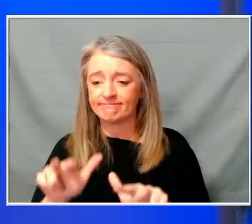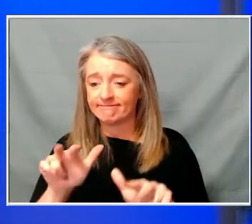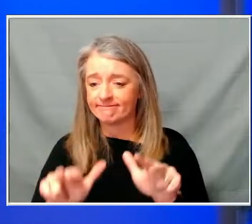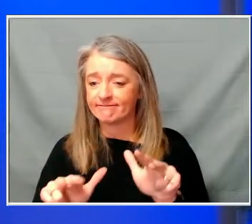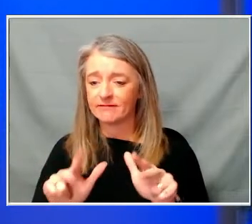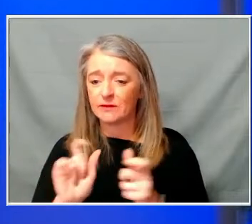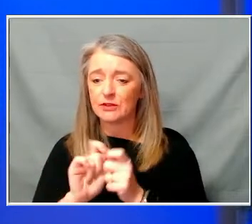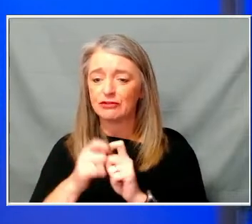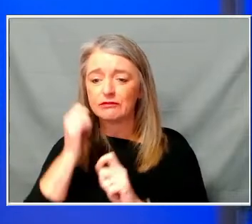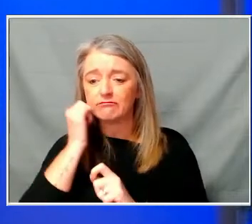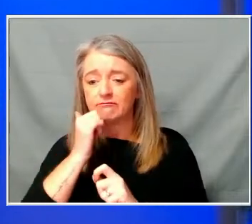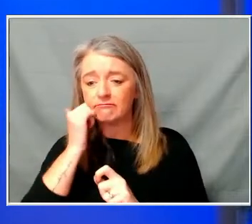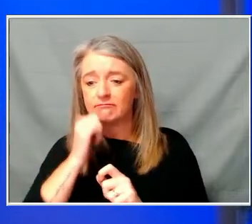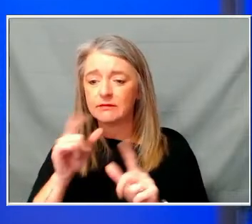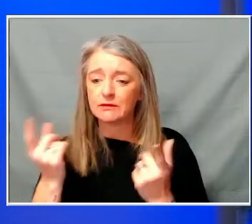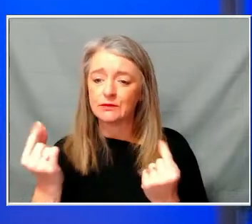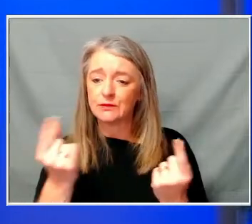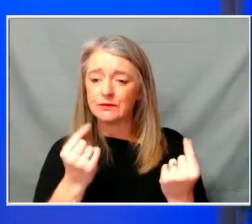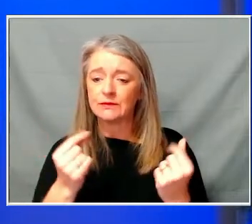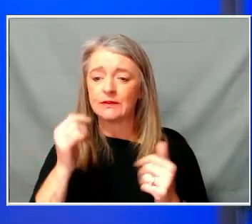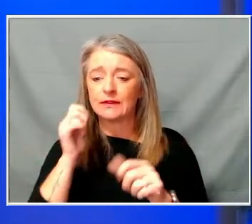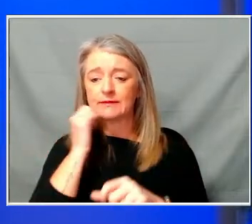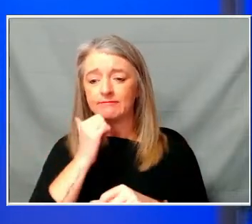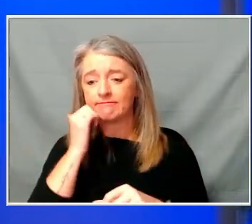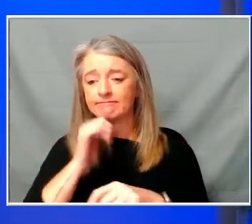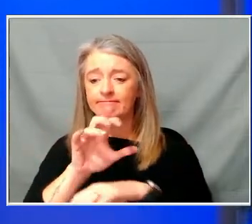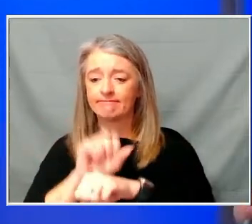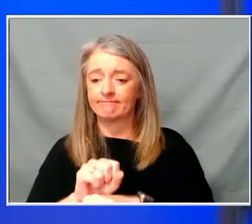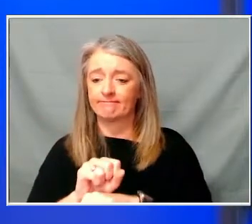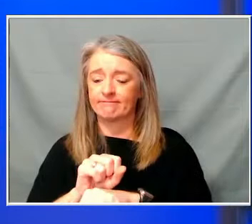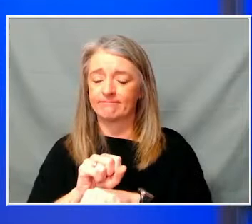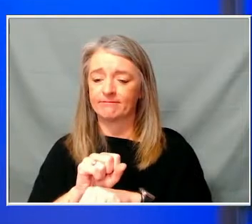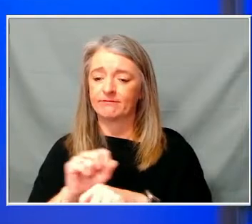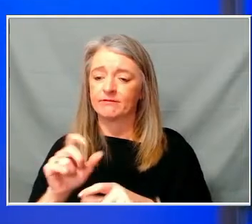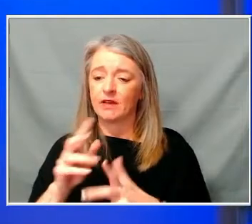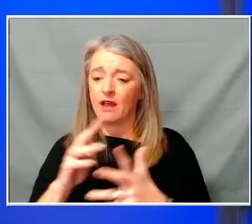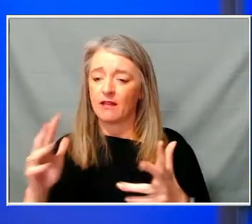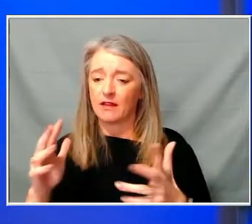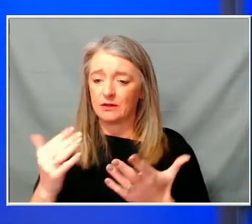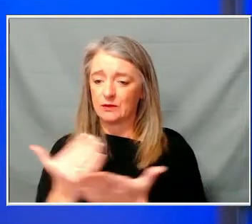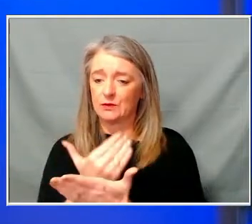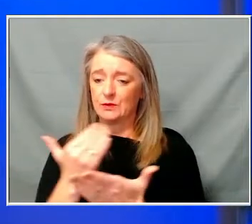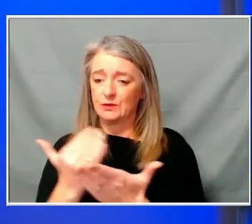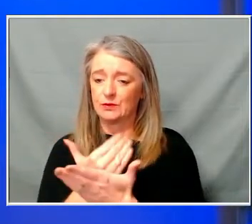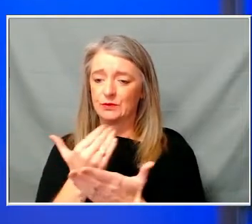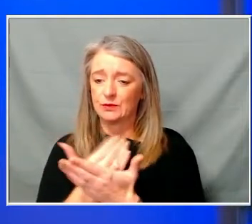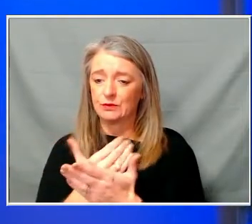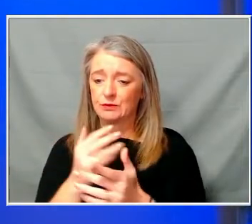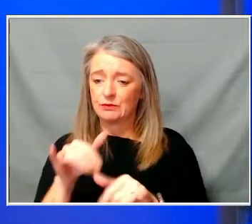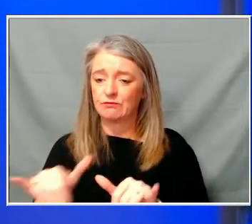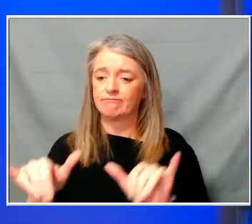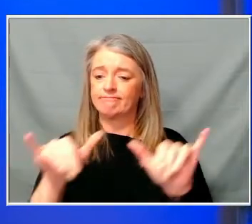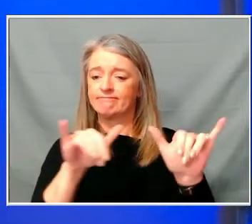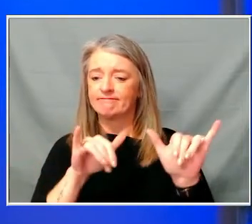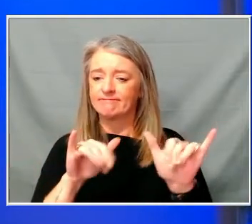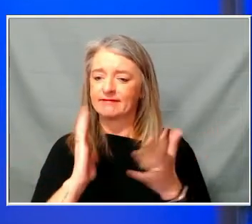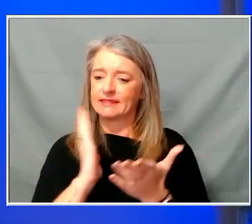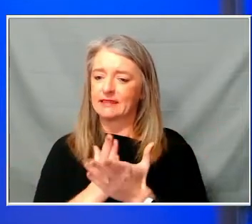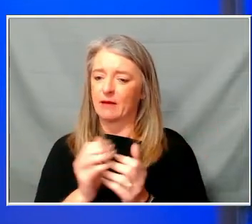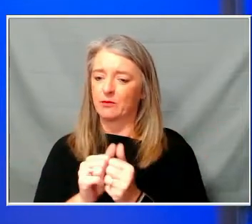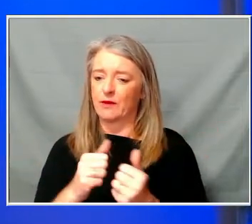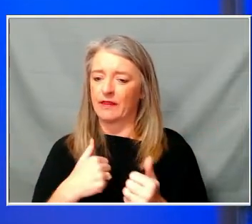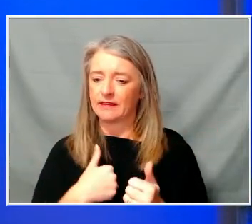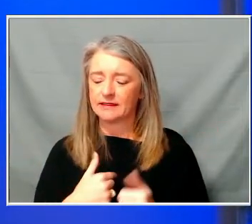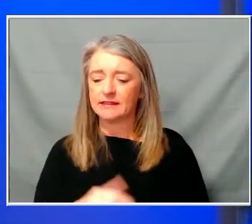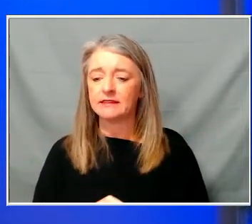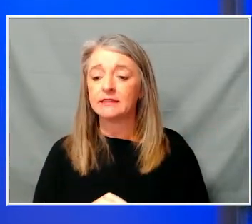daily routines, our daily habits, and for a lot of those new routines, they kind of stuck with us. So here at the